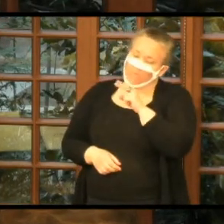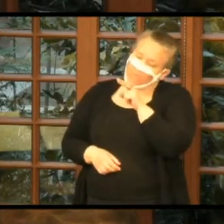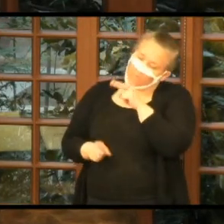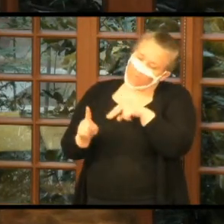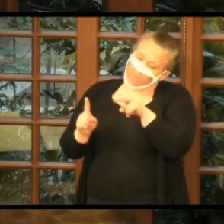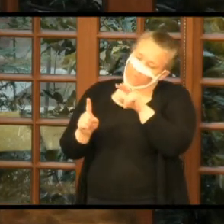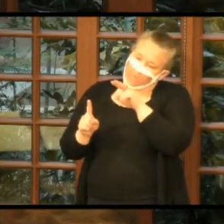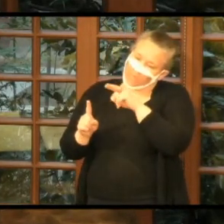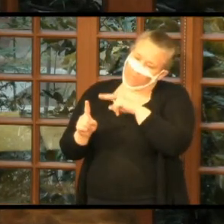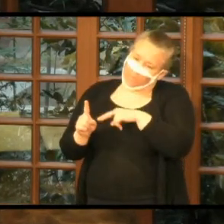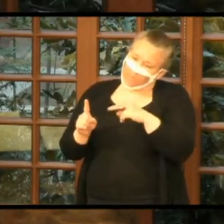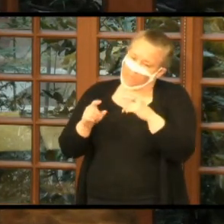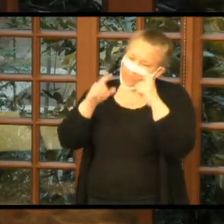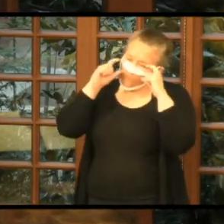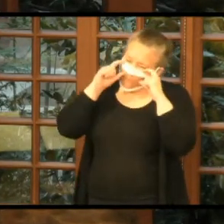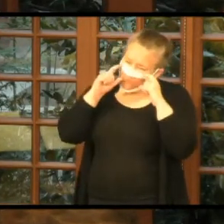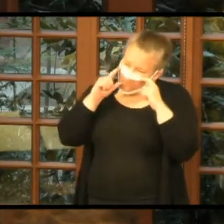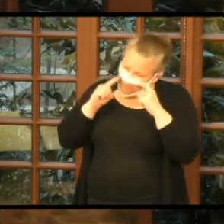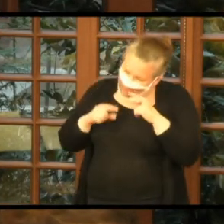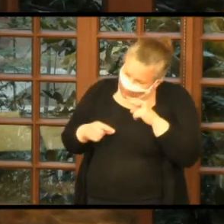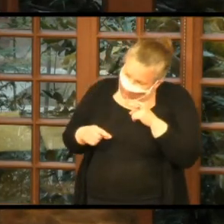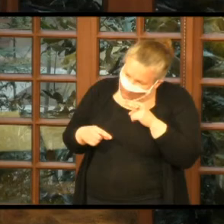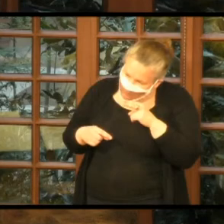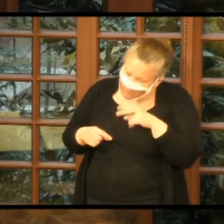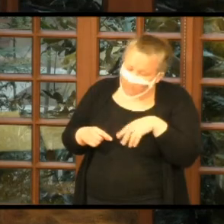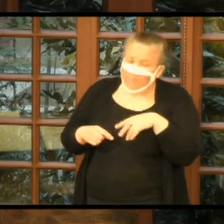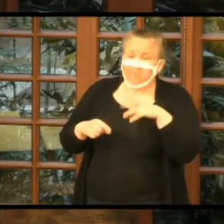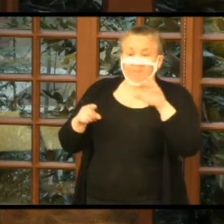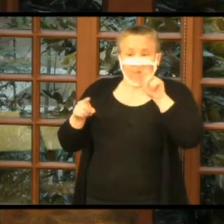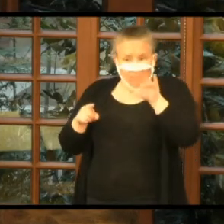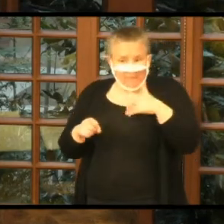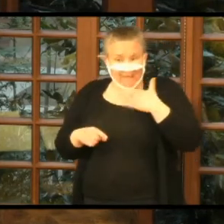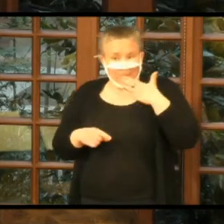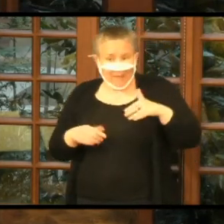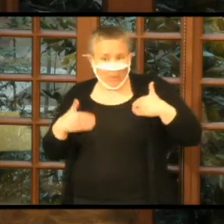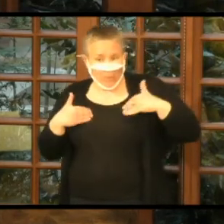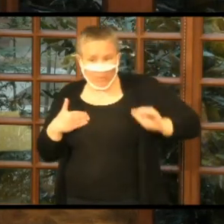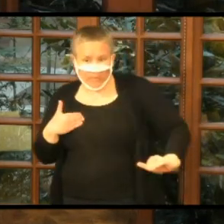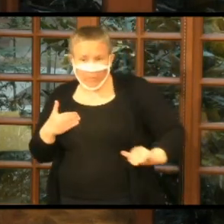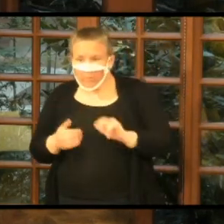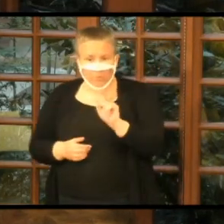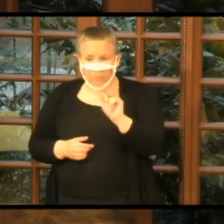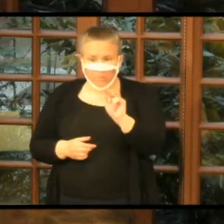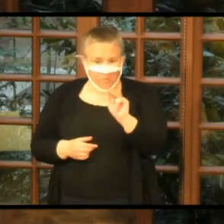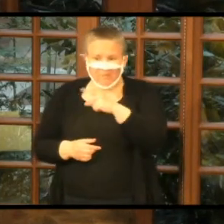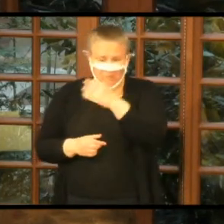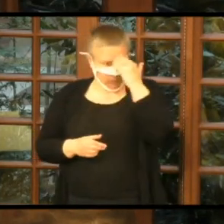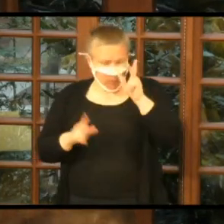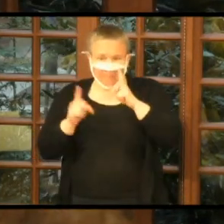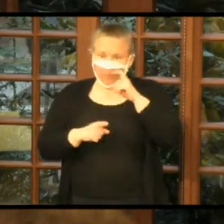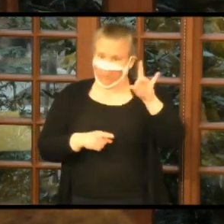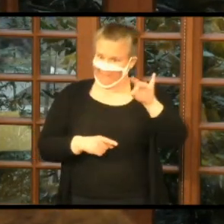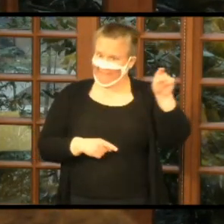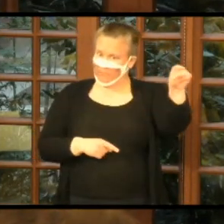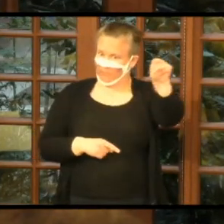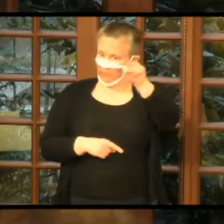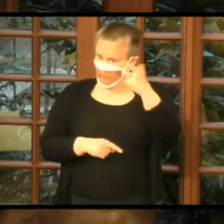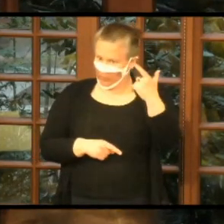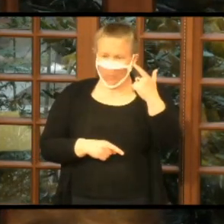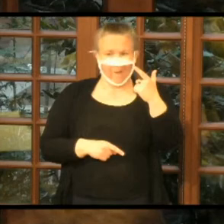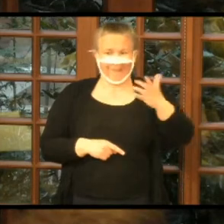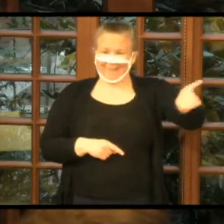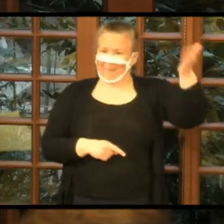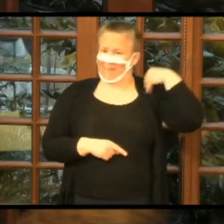Lucy over her bifocals. It wasn't that Lucy had a bad childhood. She knew people who did, who wore their